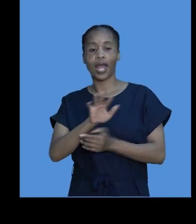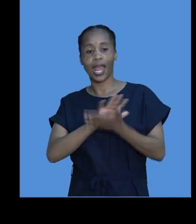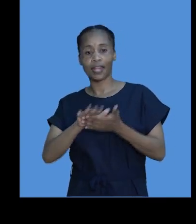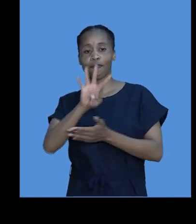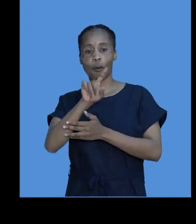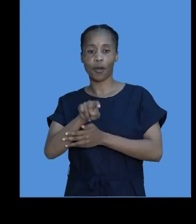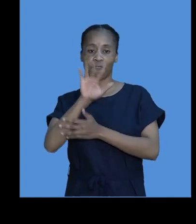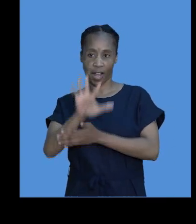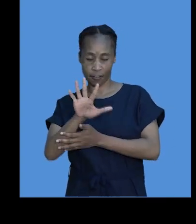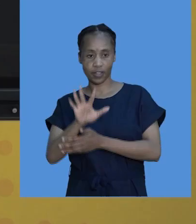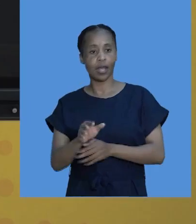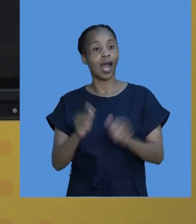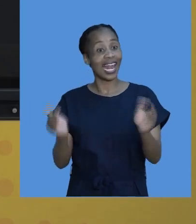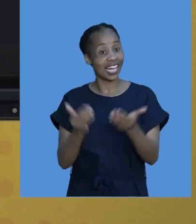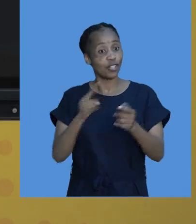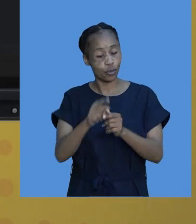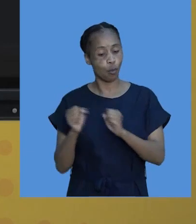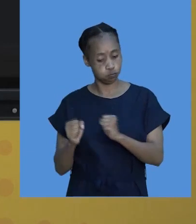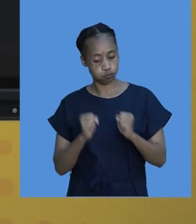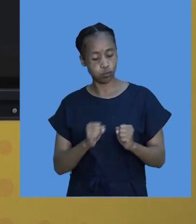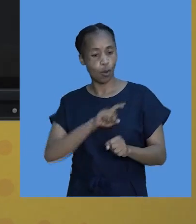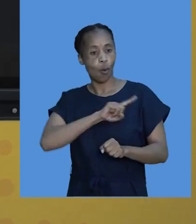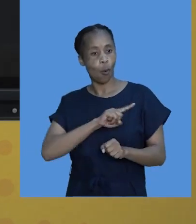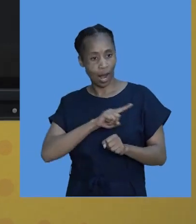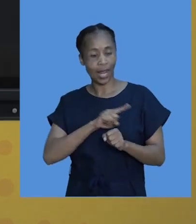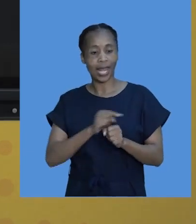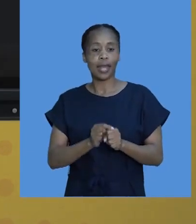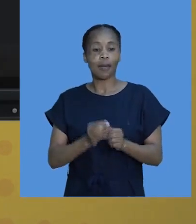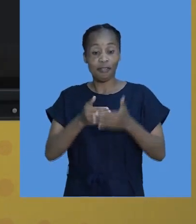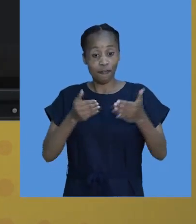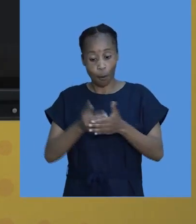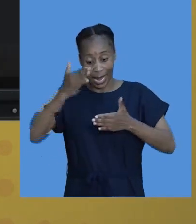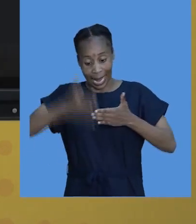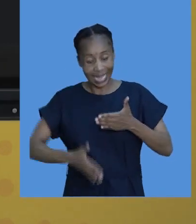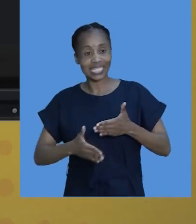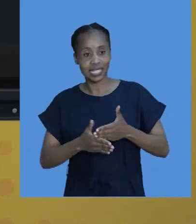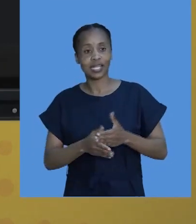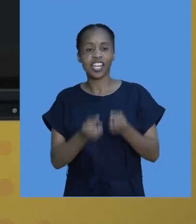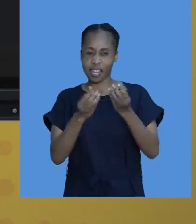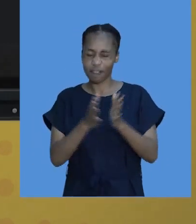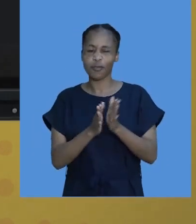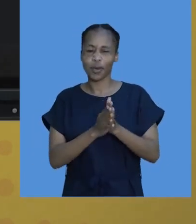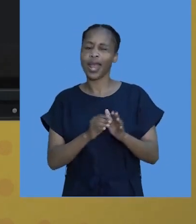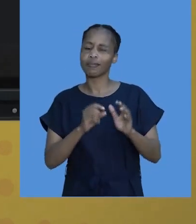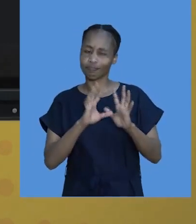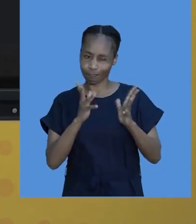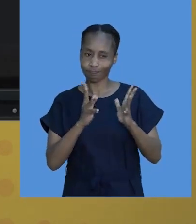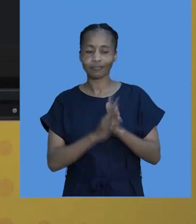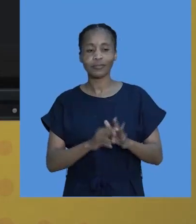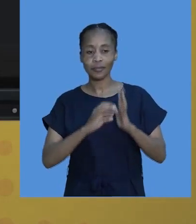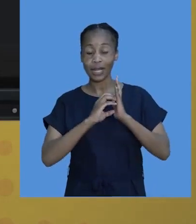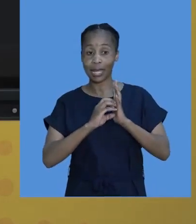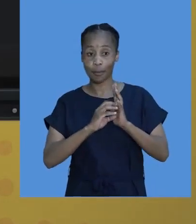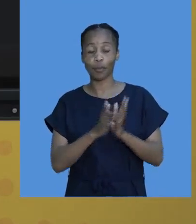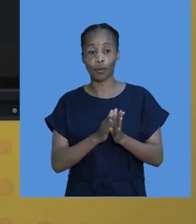I encourage you guys to stick around because before the end of the session, I'm going to give you guys typical essay questions that you can expect in your